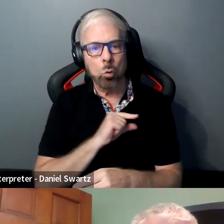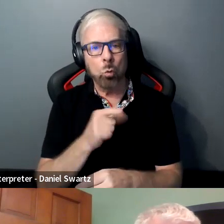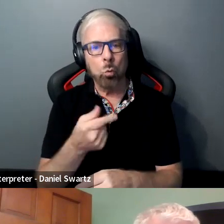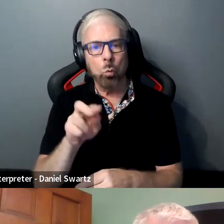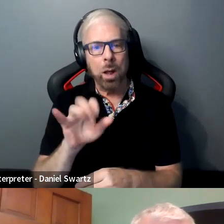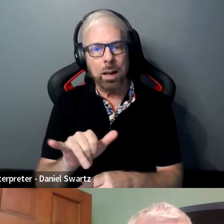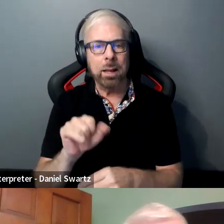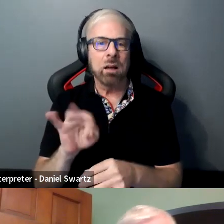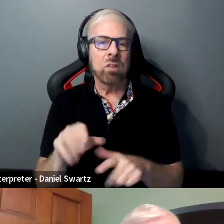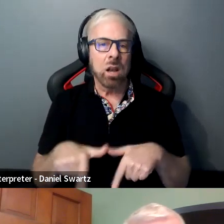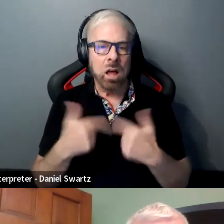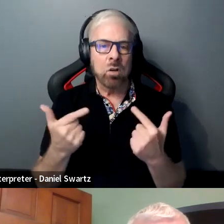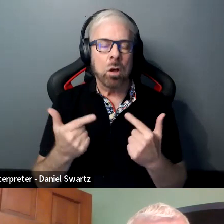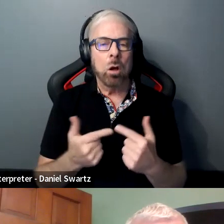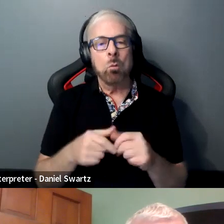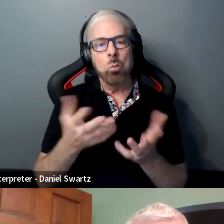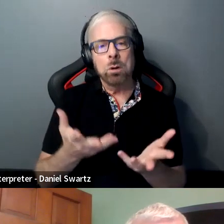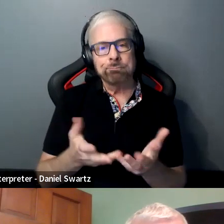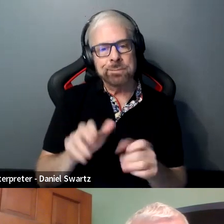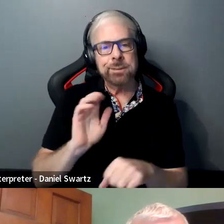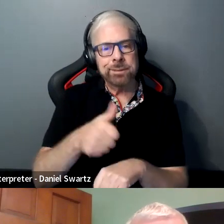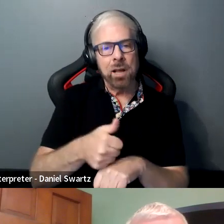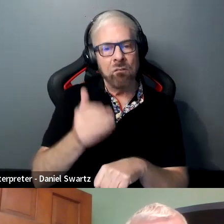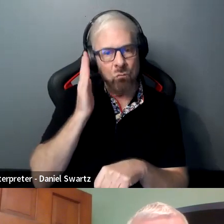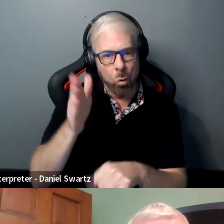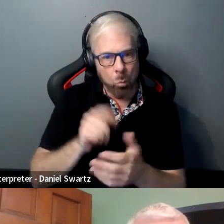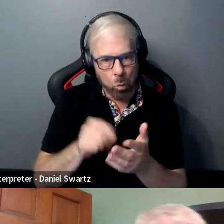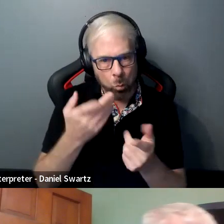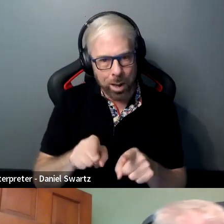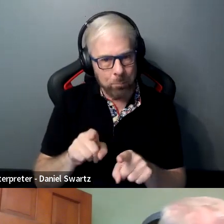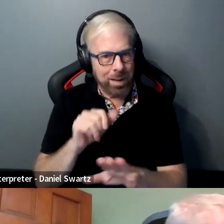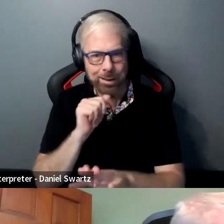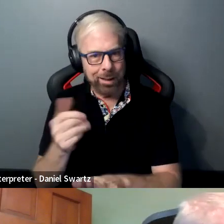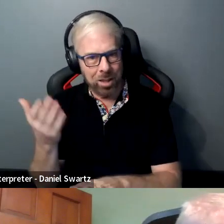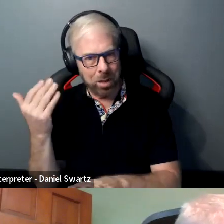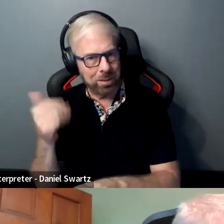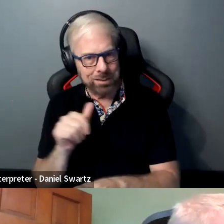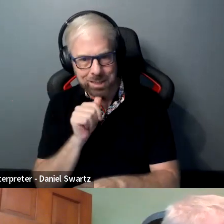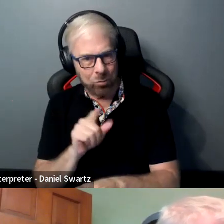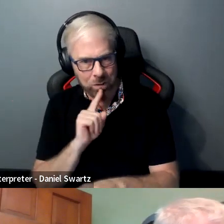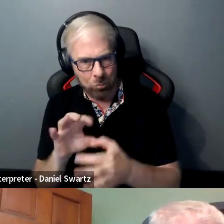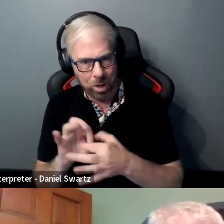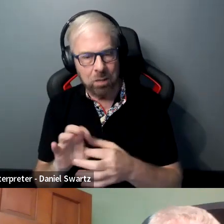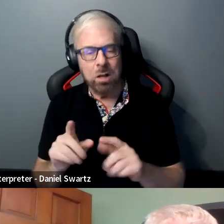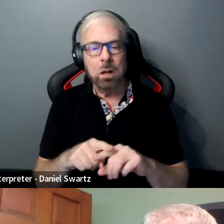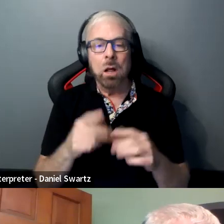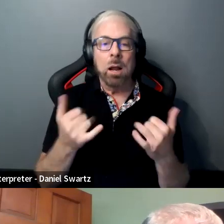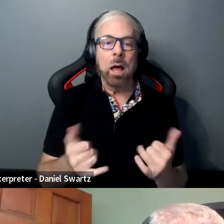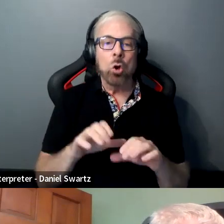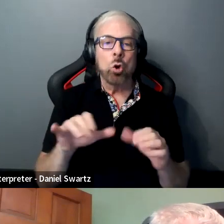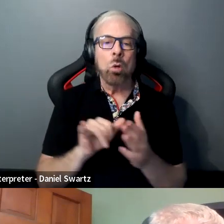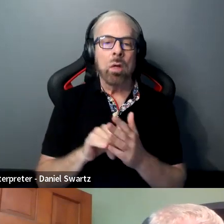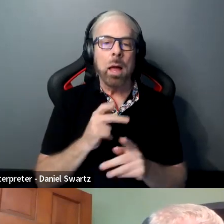looking forward, not what you did in the past, because it's kind of irrelevant, to be honest with you. So now I do that